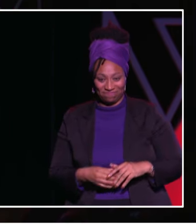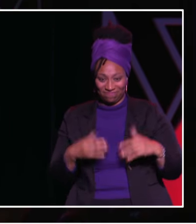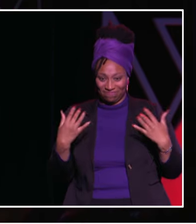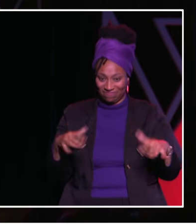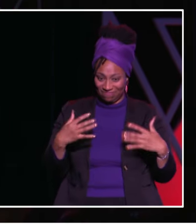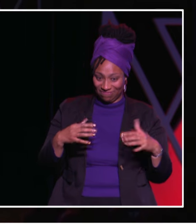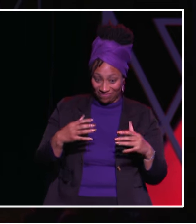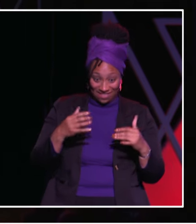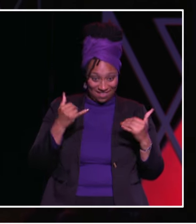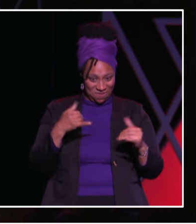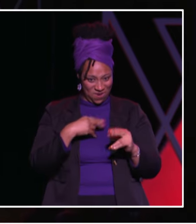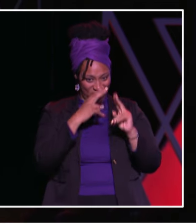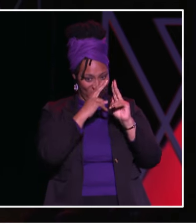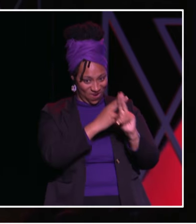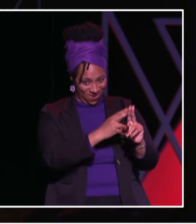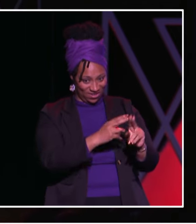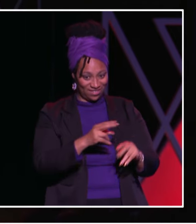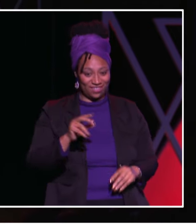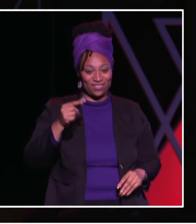Wharton.